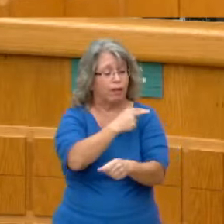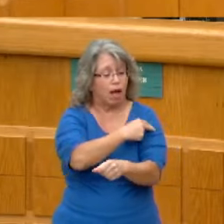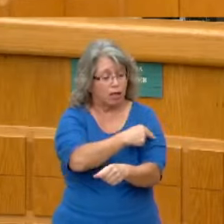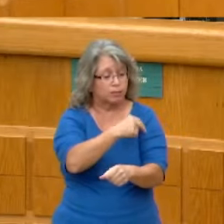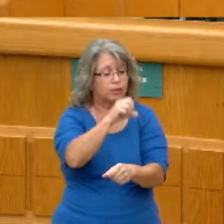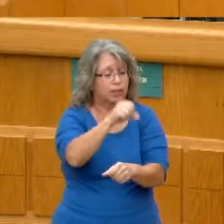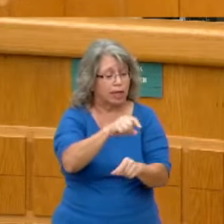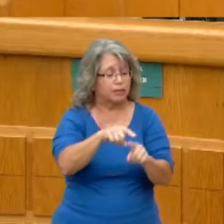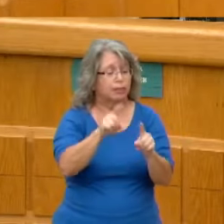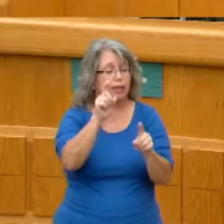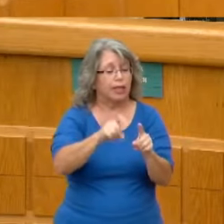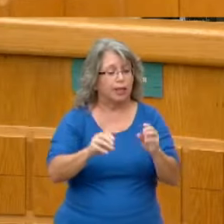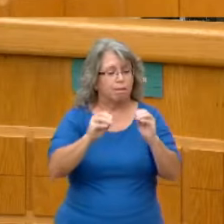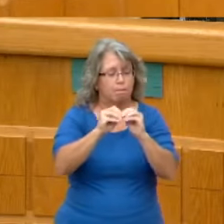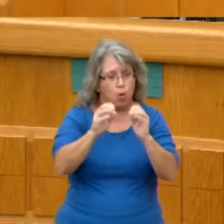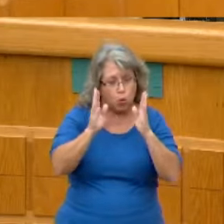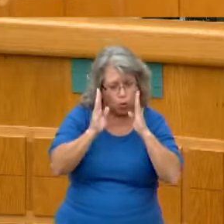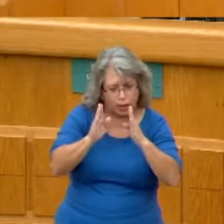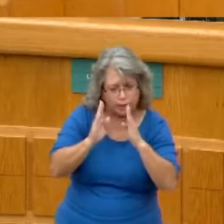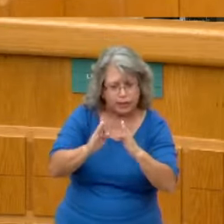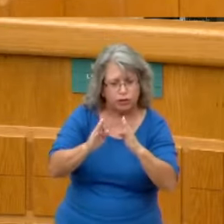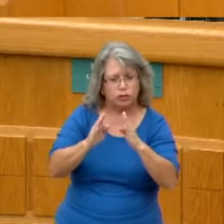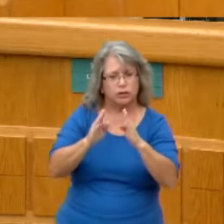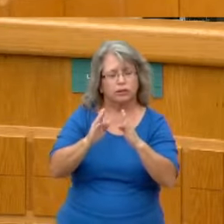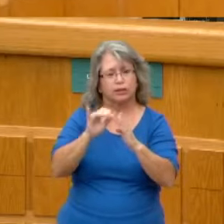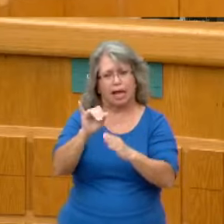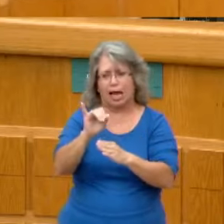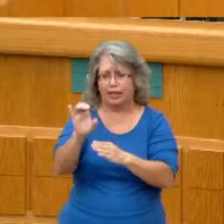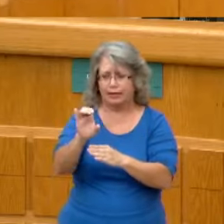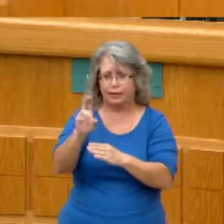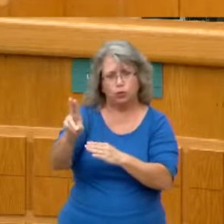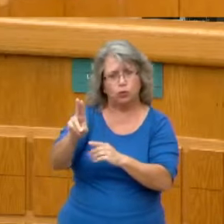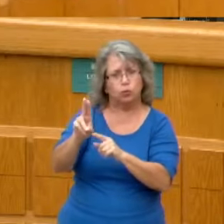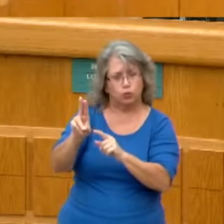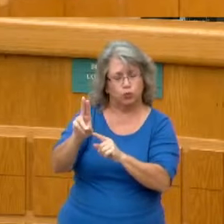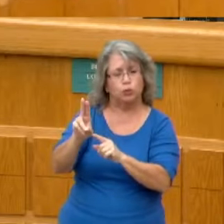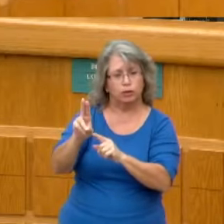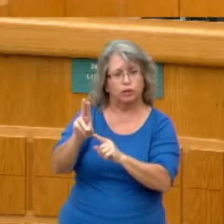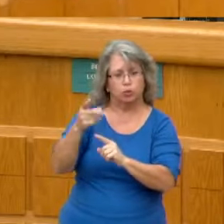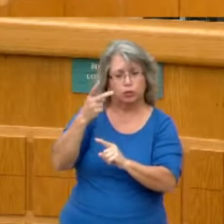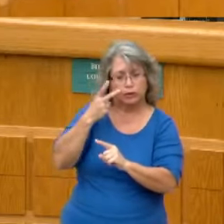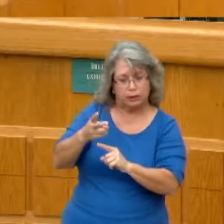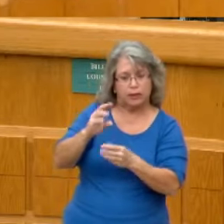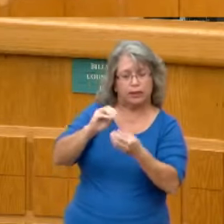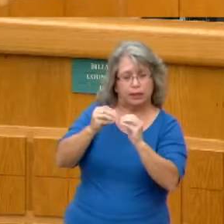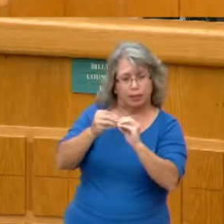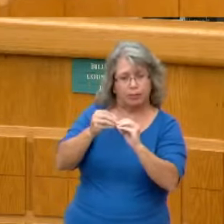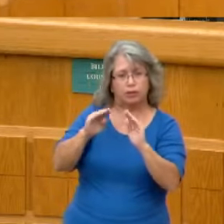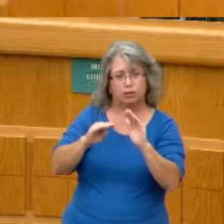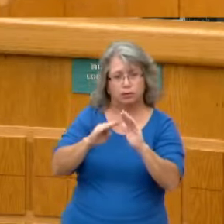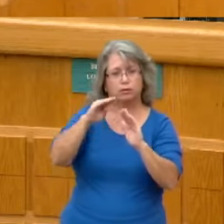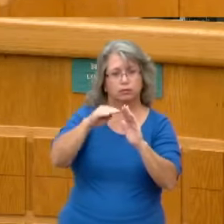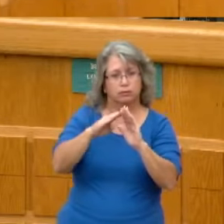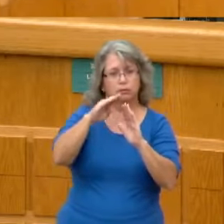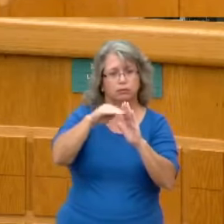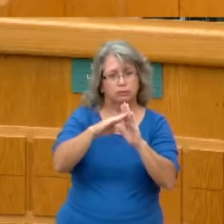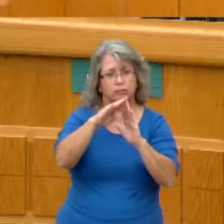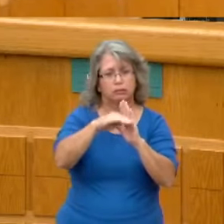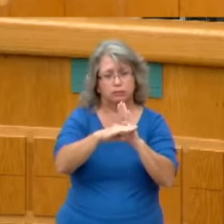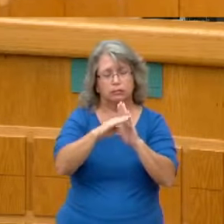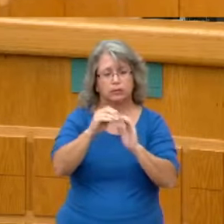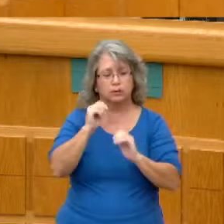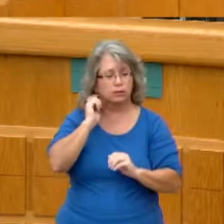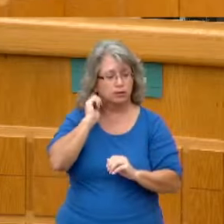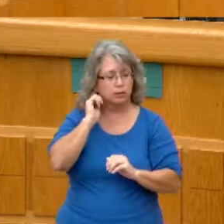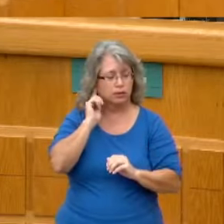med-surg care. They actually need intensive care. And so you see the numbers, they're kind of, you know, wobbling a little bit, you